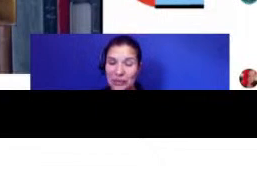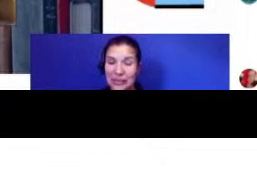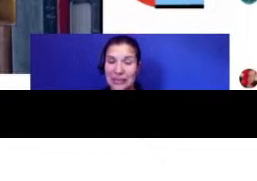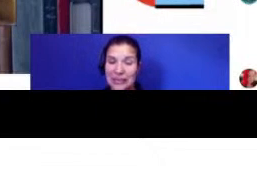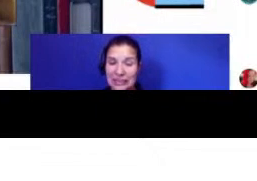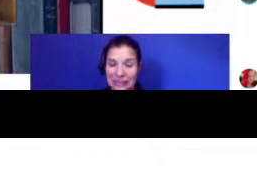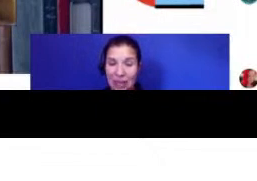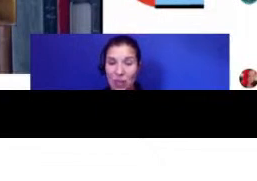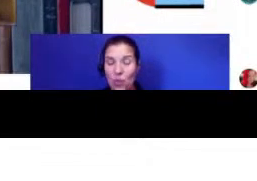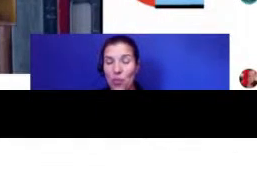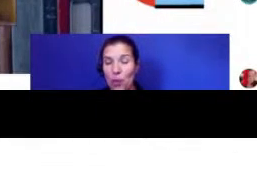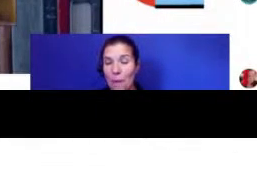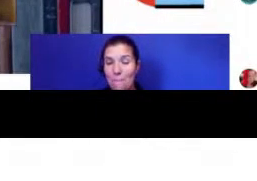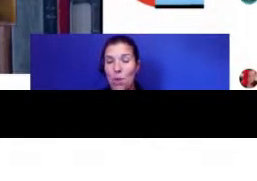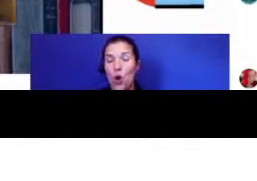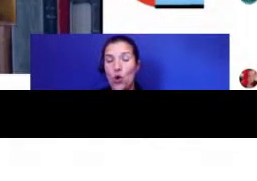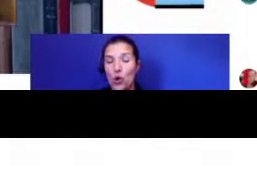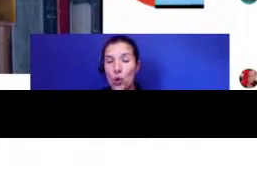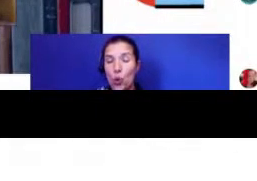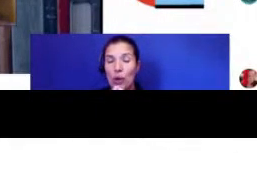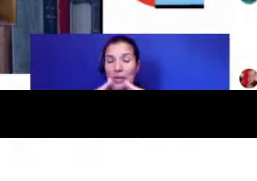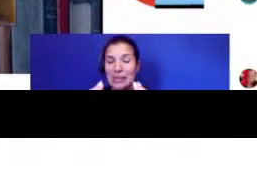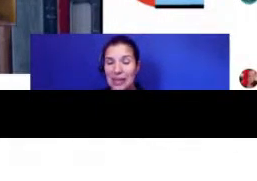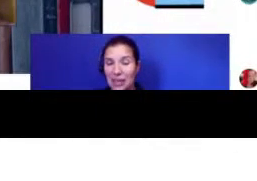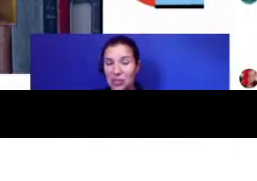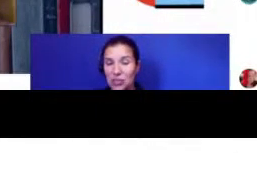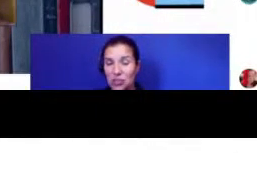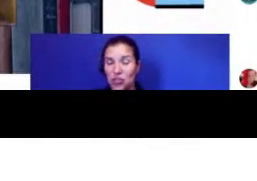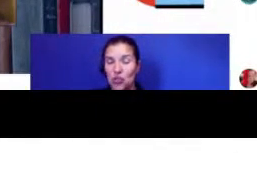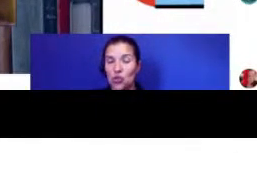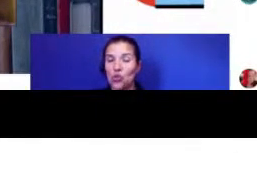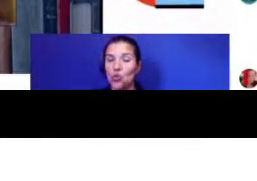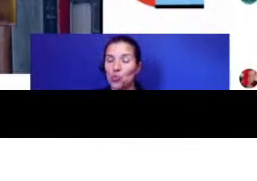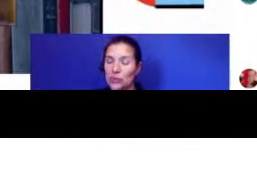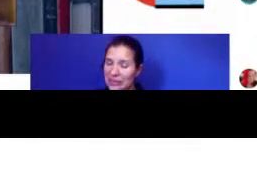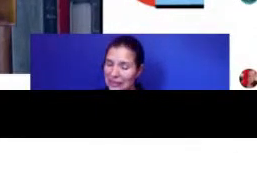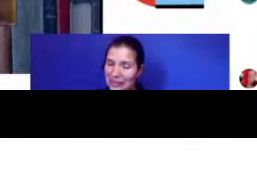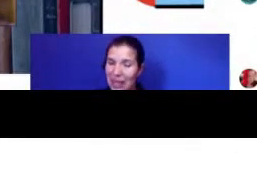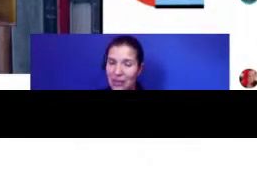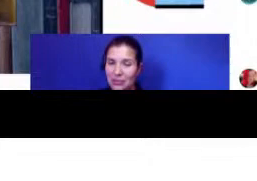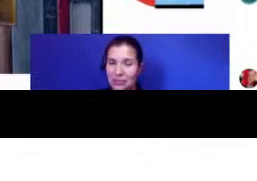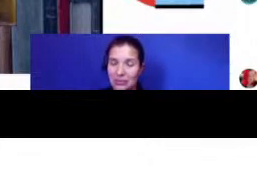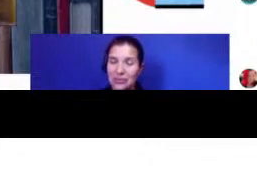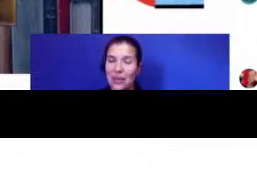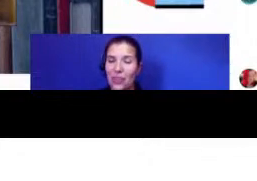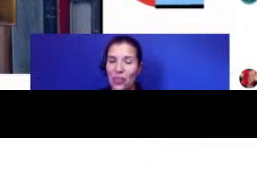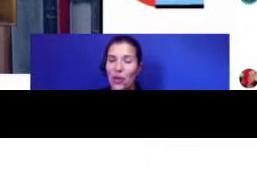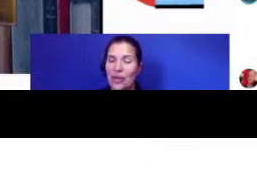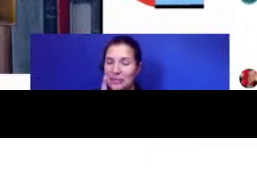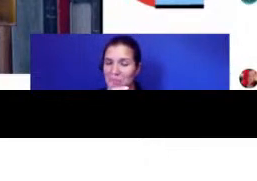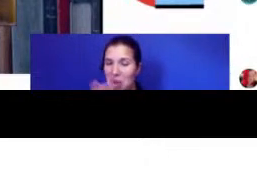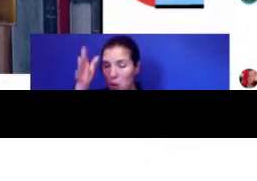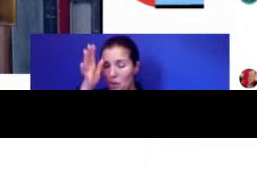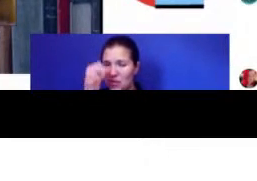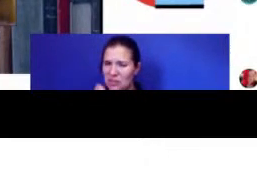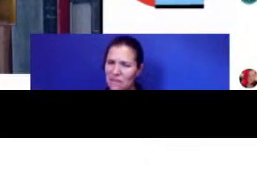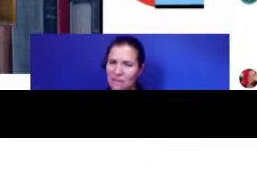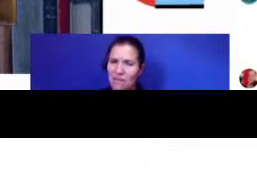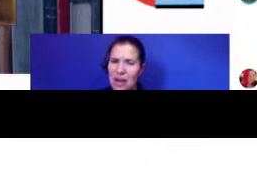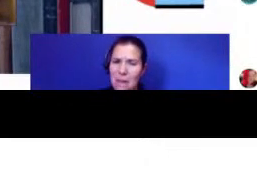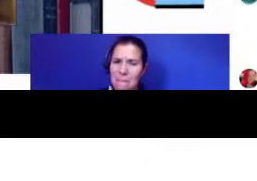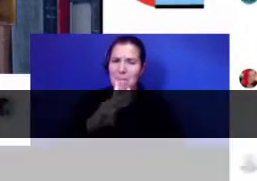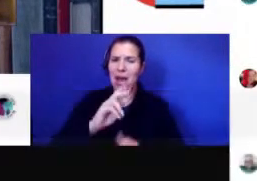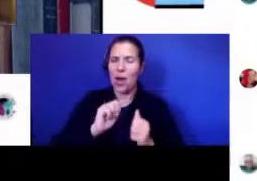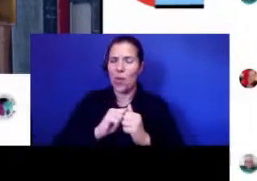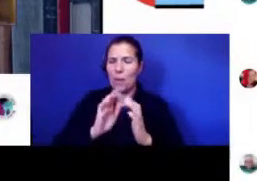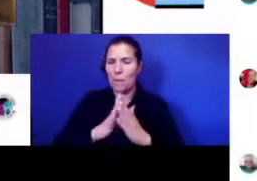our partner organizations, we stand in solidarity with you as parents to fight back against book bans